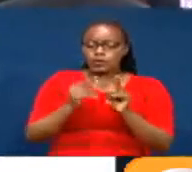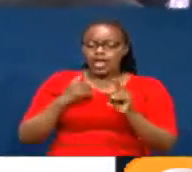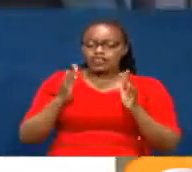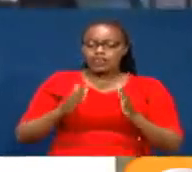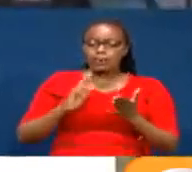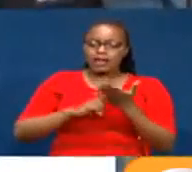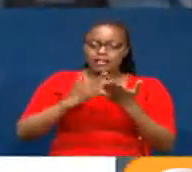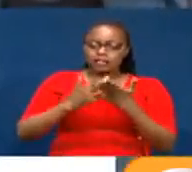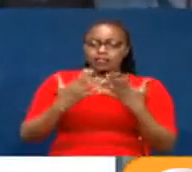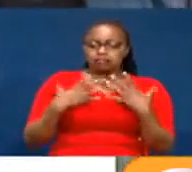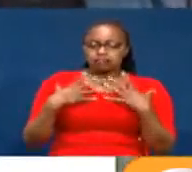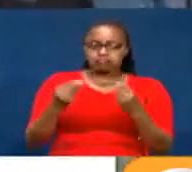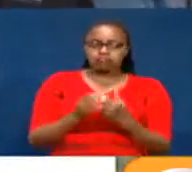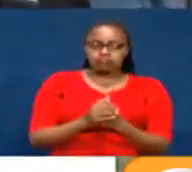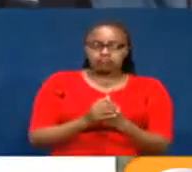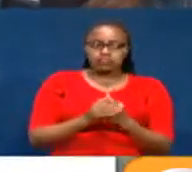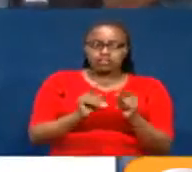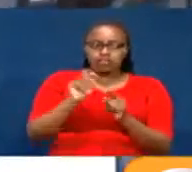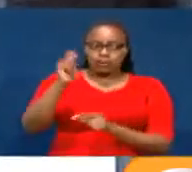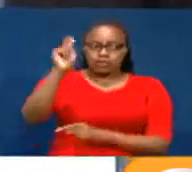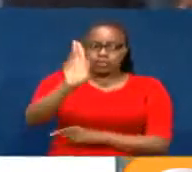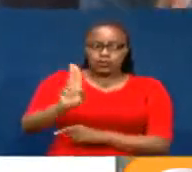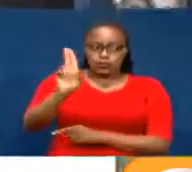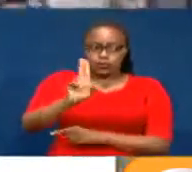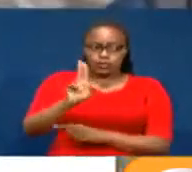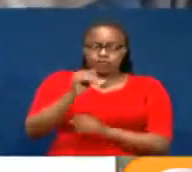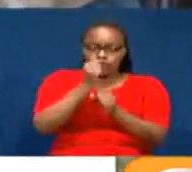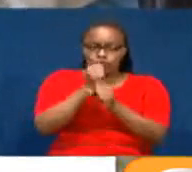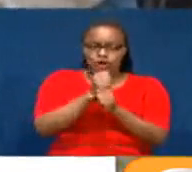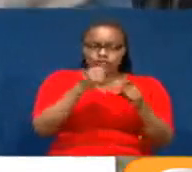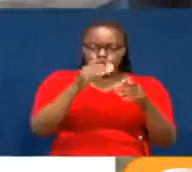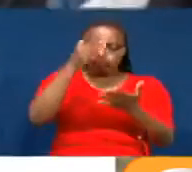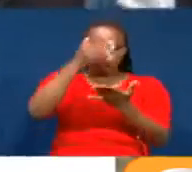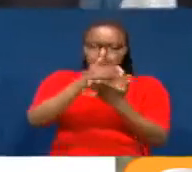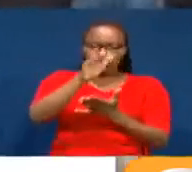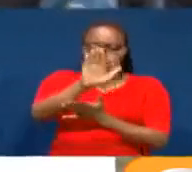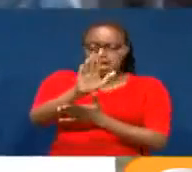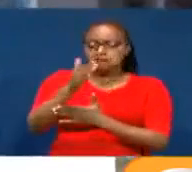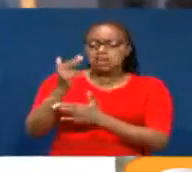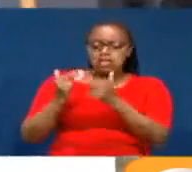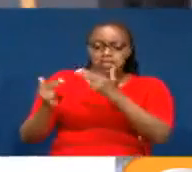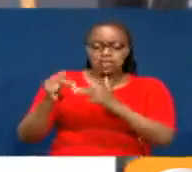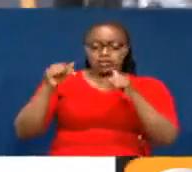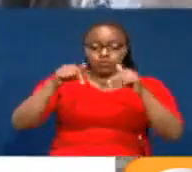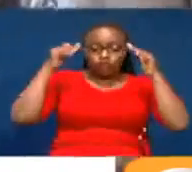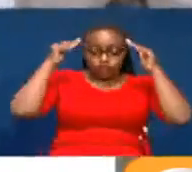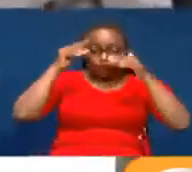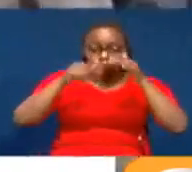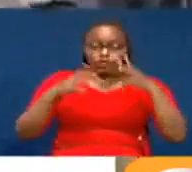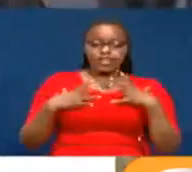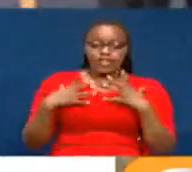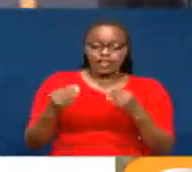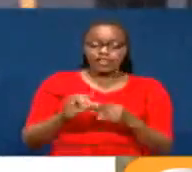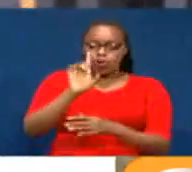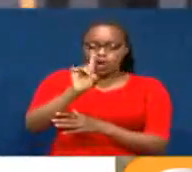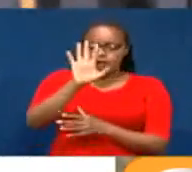for health. In what it seems as President Uhuru Kenyatta's effort to cement his legacy, today his focus was on health,